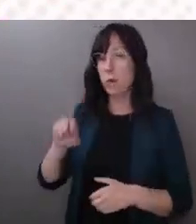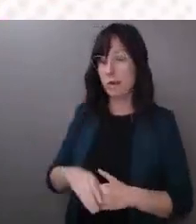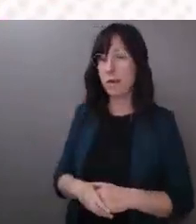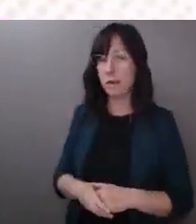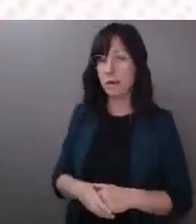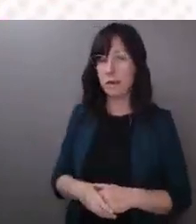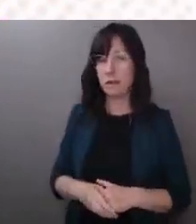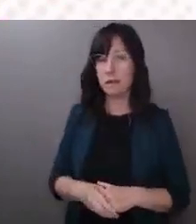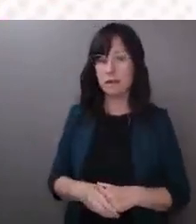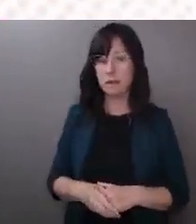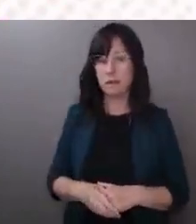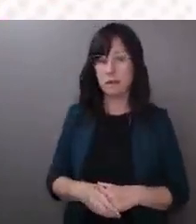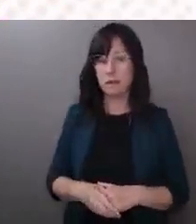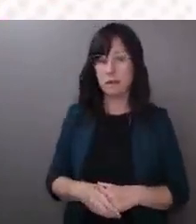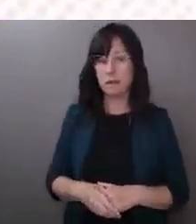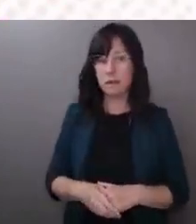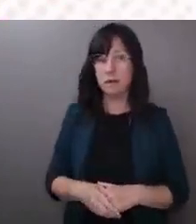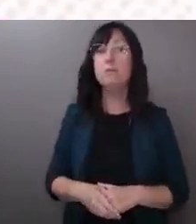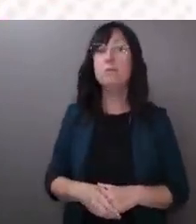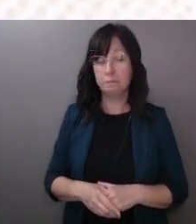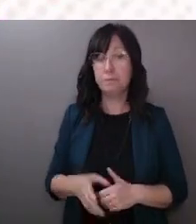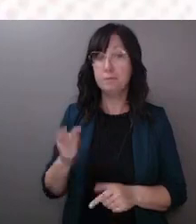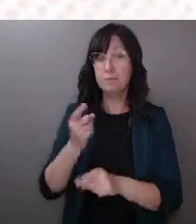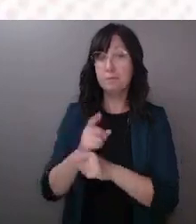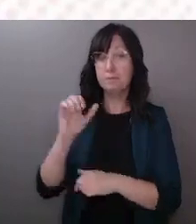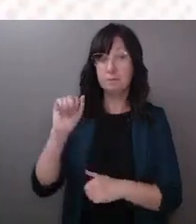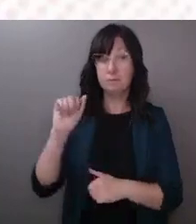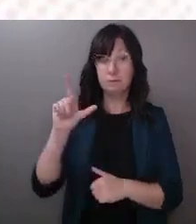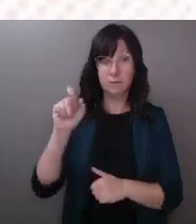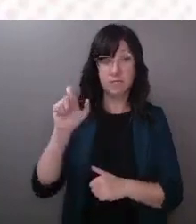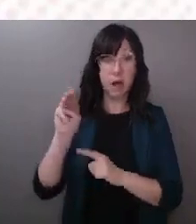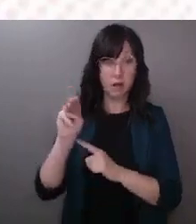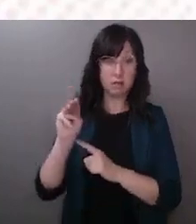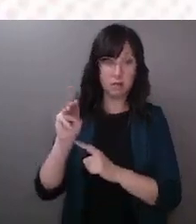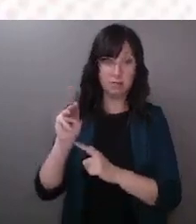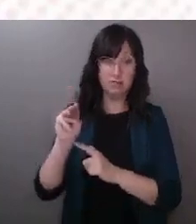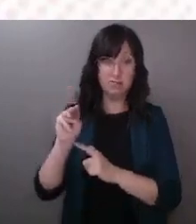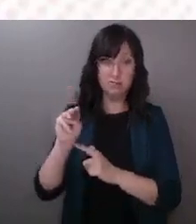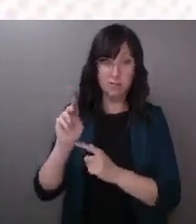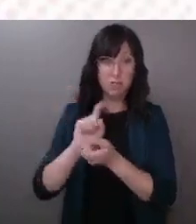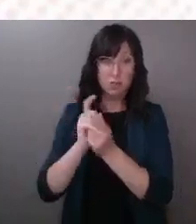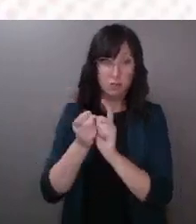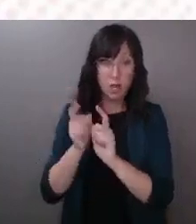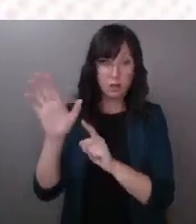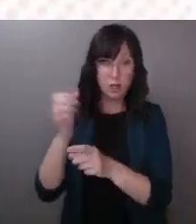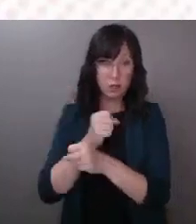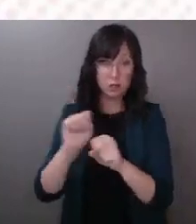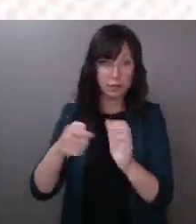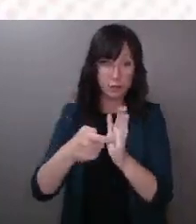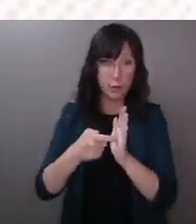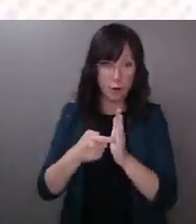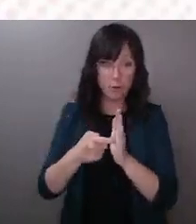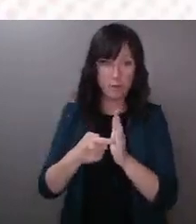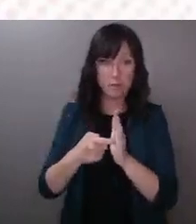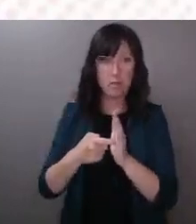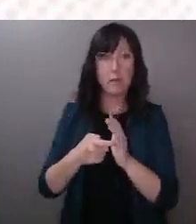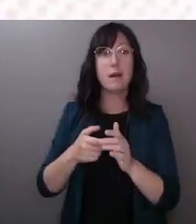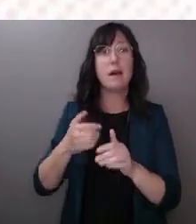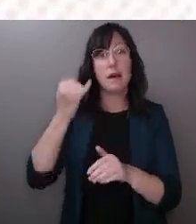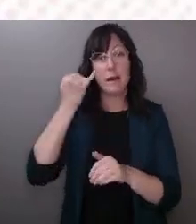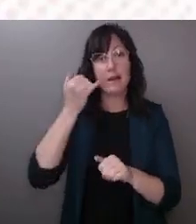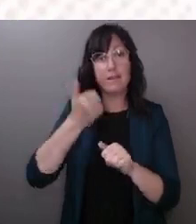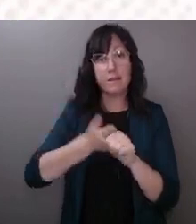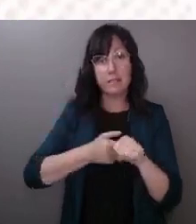because, this Alstom has provided a new safety note where all the axles from bogie 1